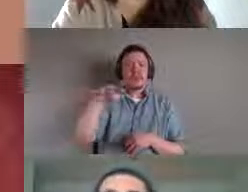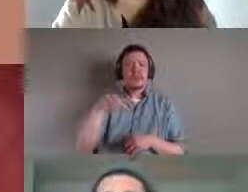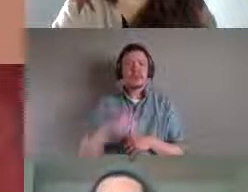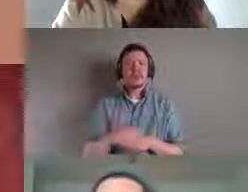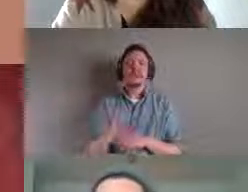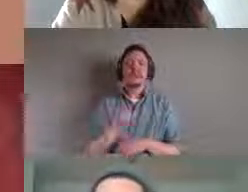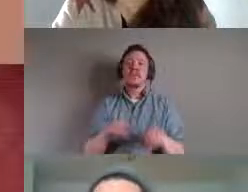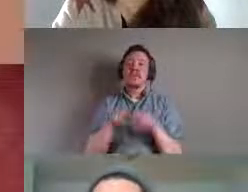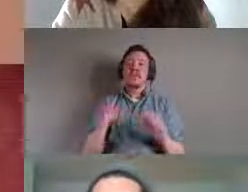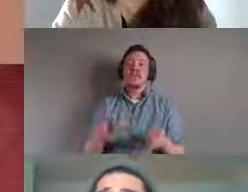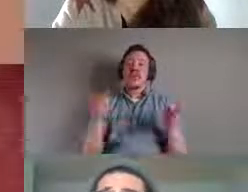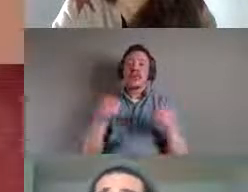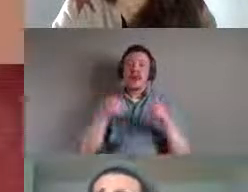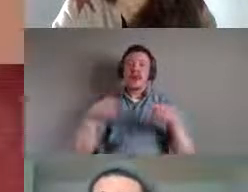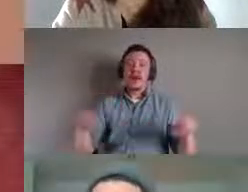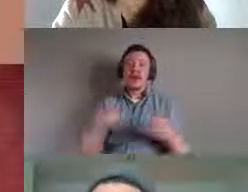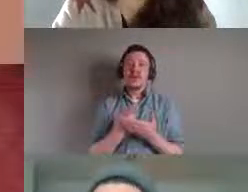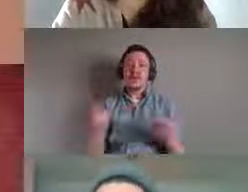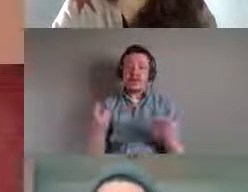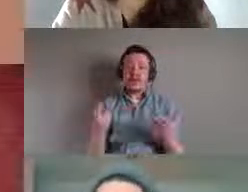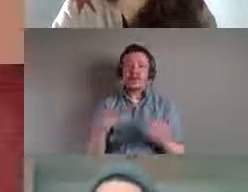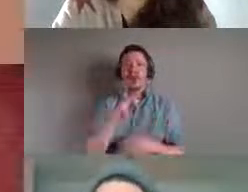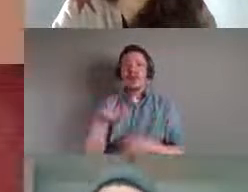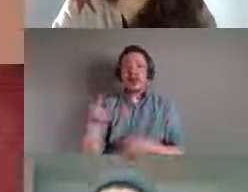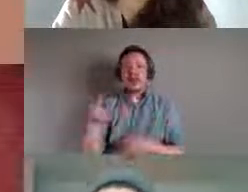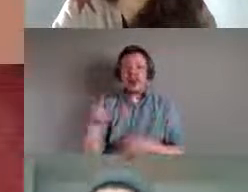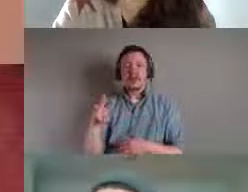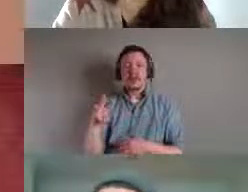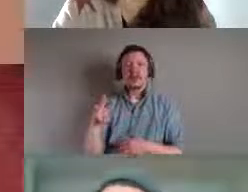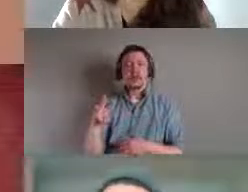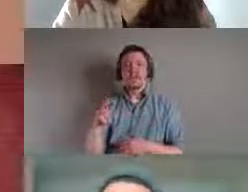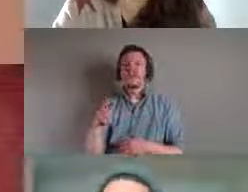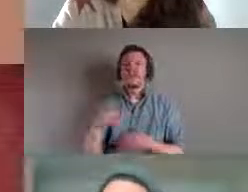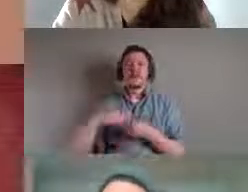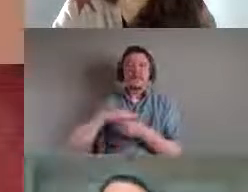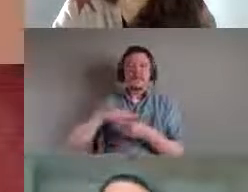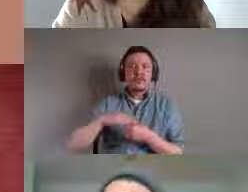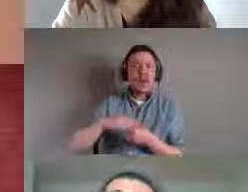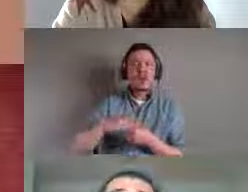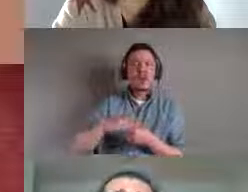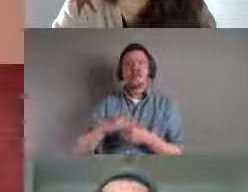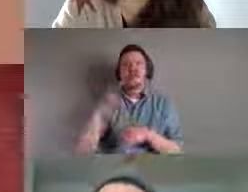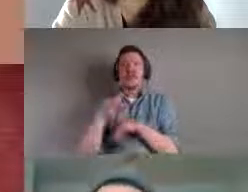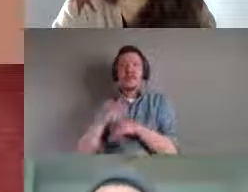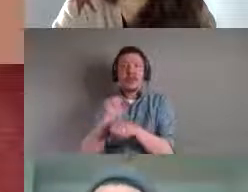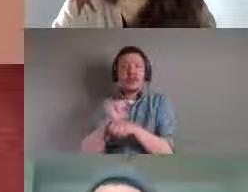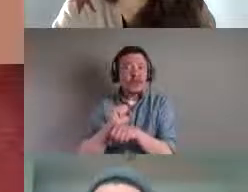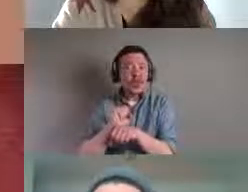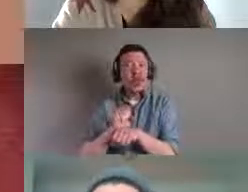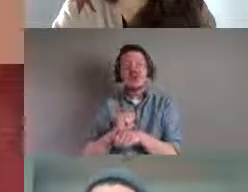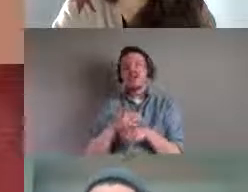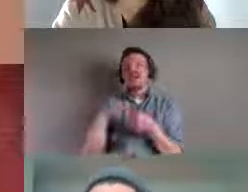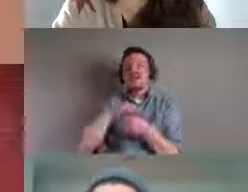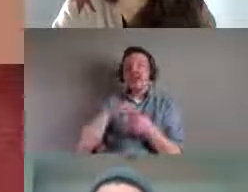also offering a variety of web resources like our website for other just local job listings that are around the arts, or art